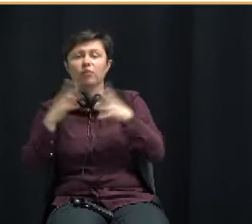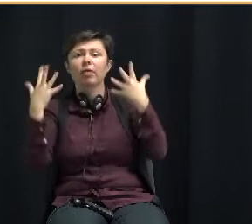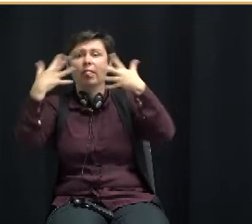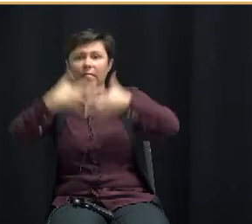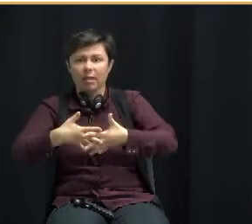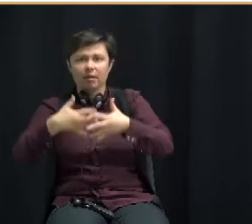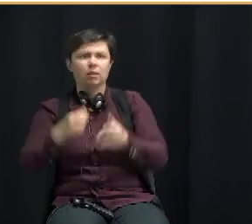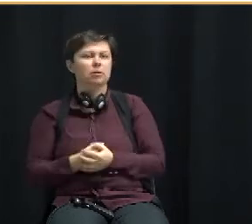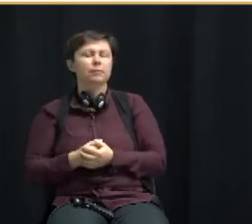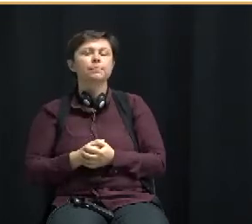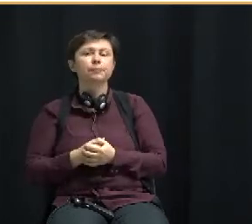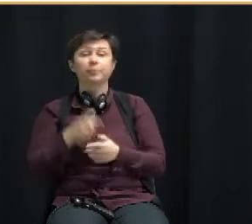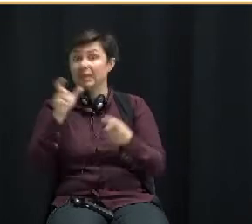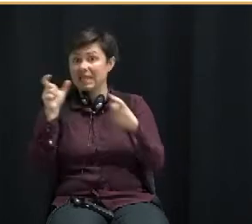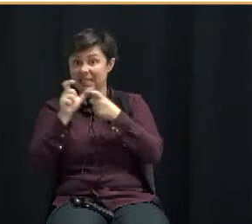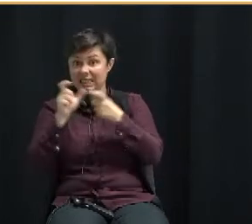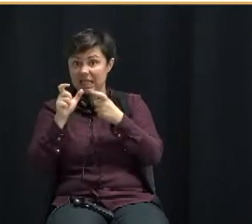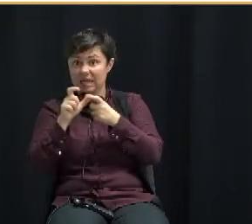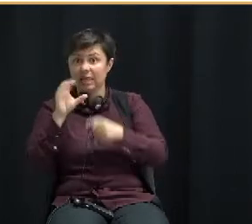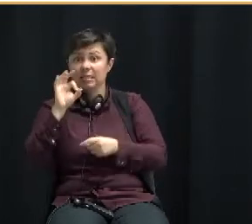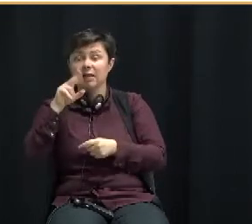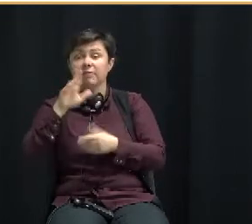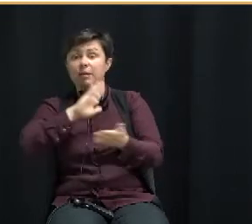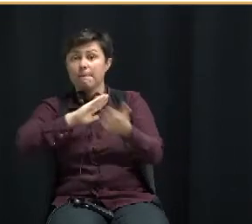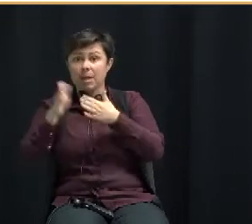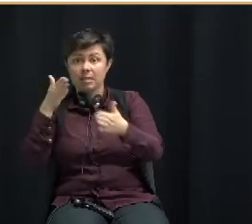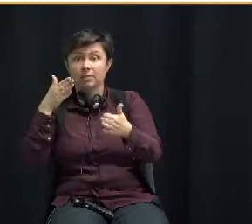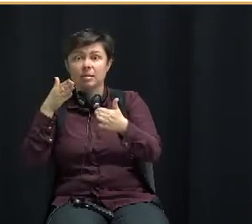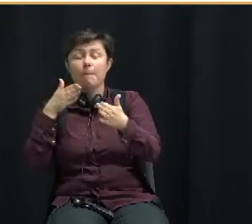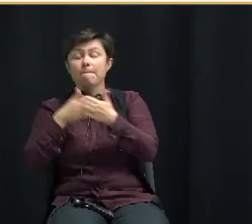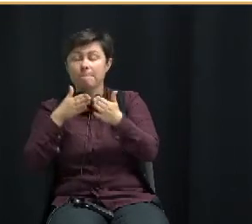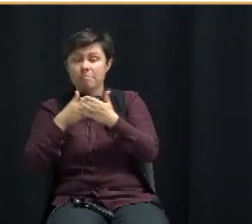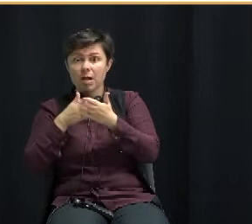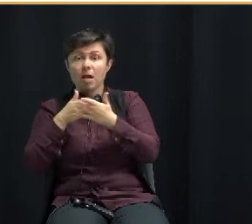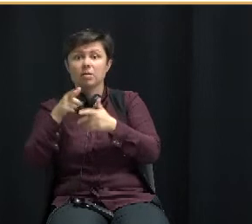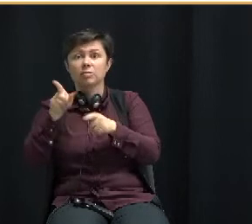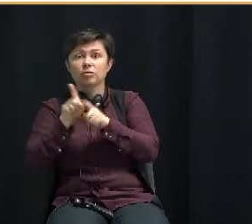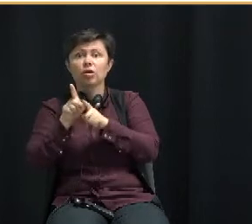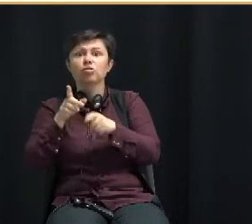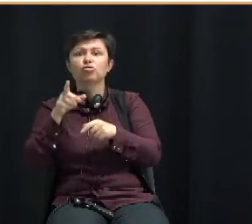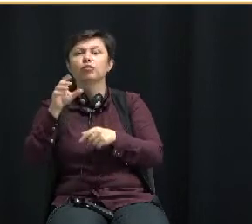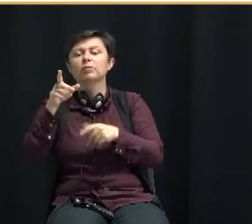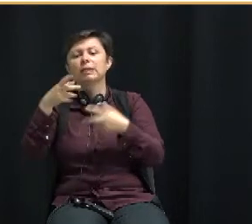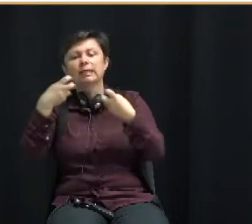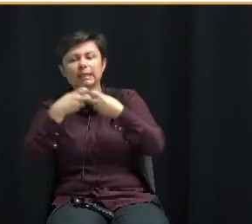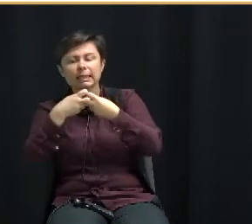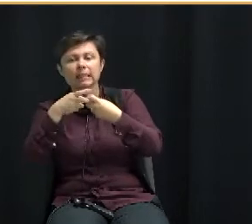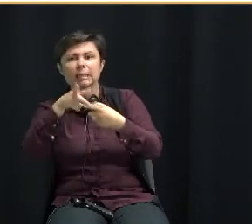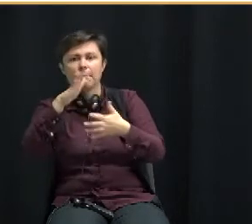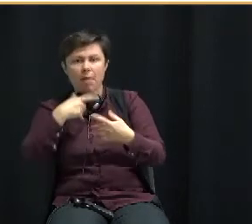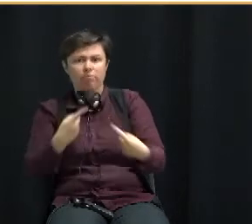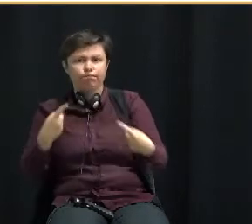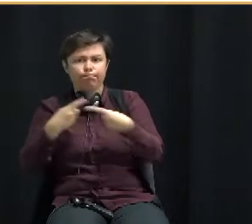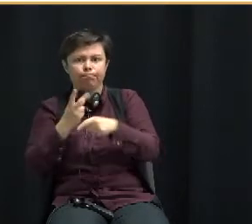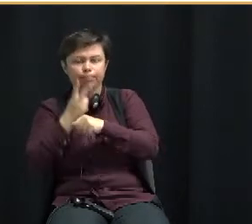resulting from 20 years of the Integration Foundation activities. So the venue or service without, so website without barriers